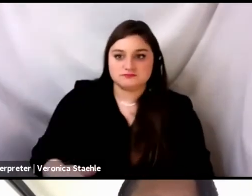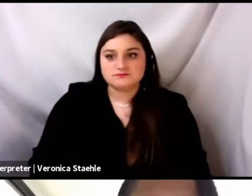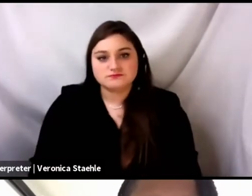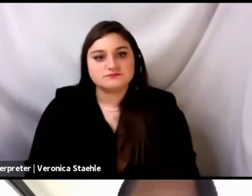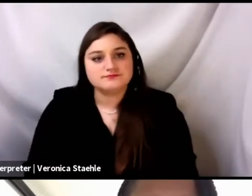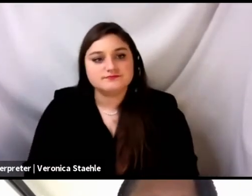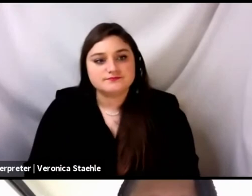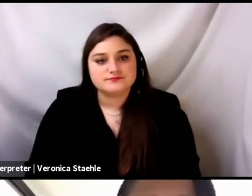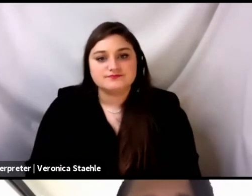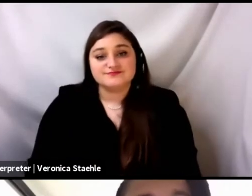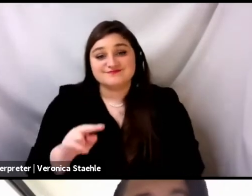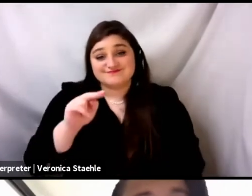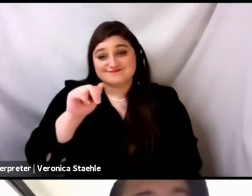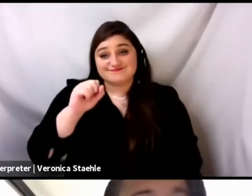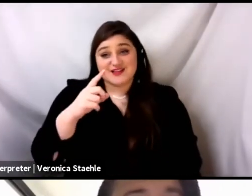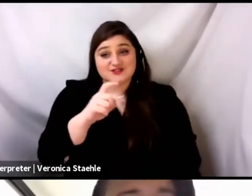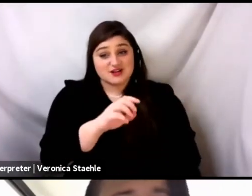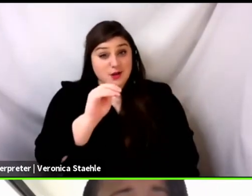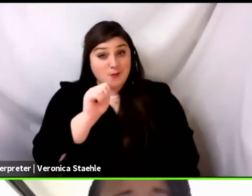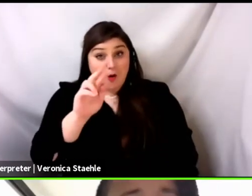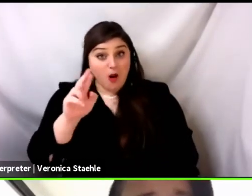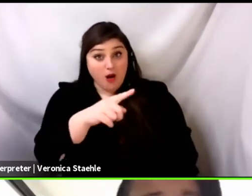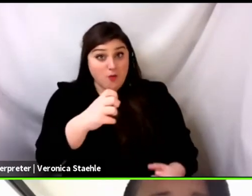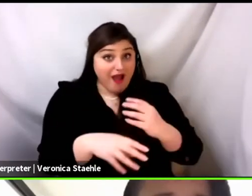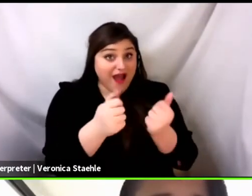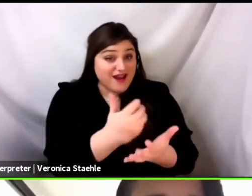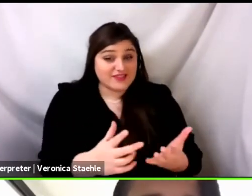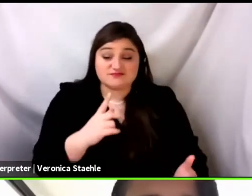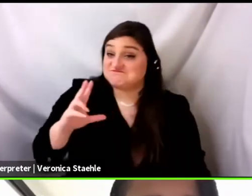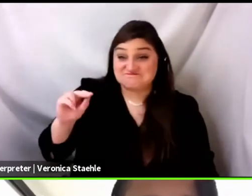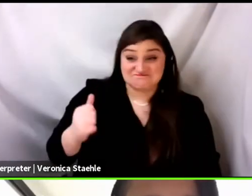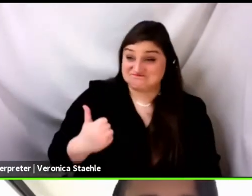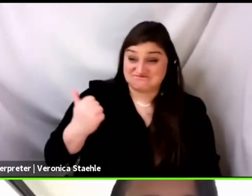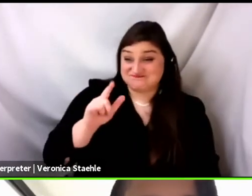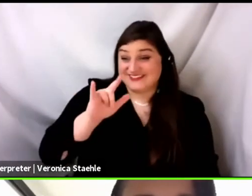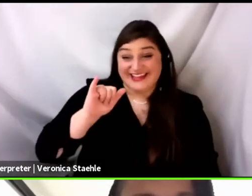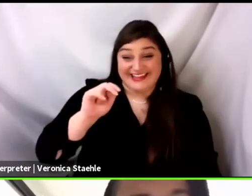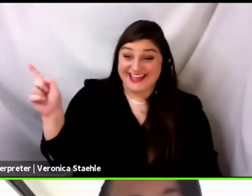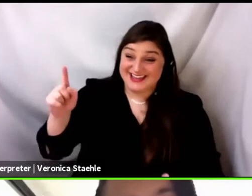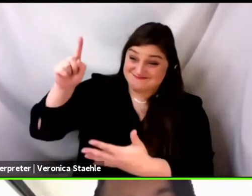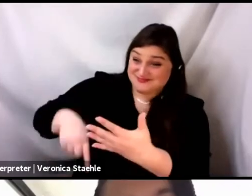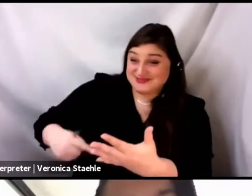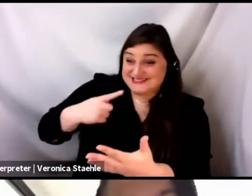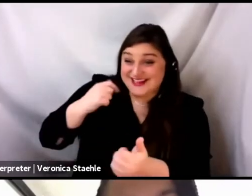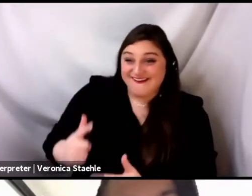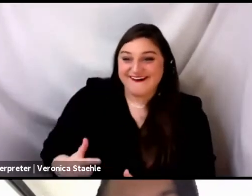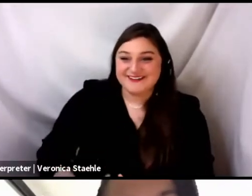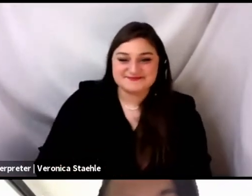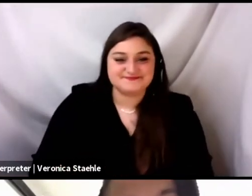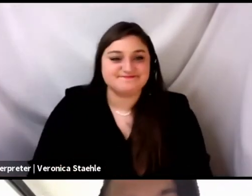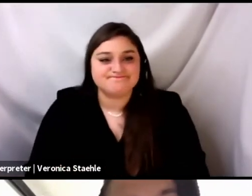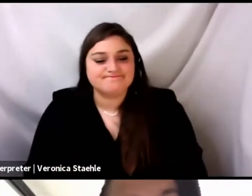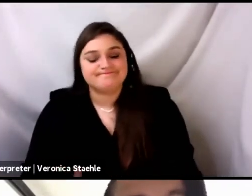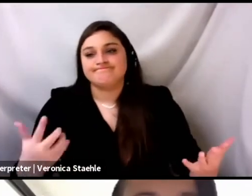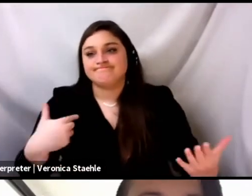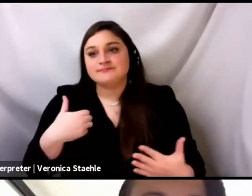Mar, is there anything you'd like to add? No, I think that Yin just covered. Awesome. Yeah, I am so appreciative. I'm so